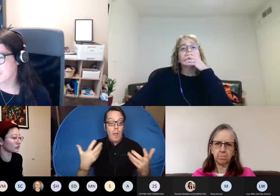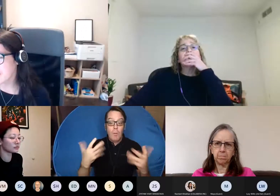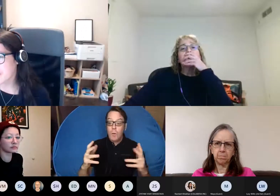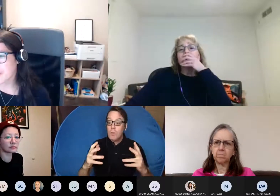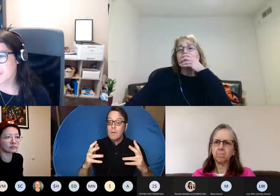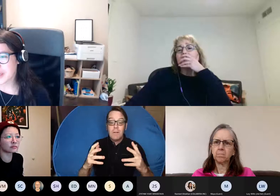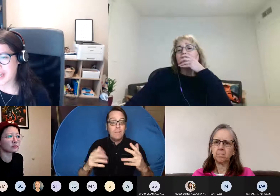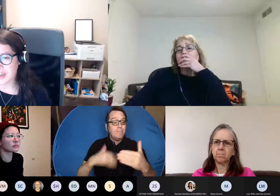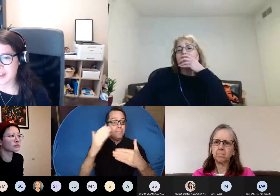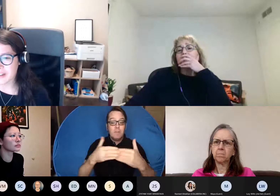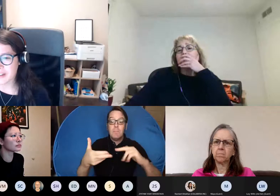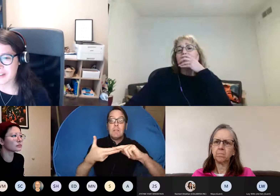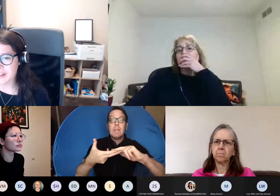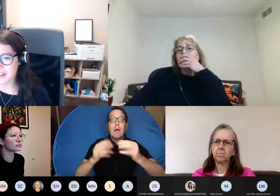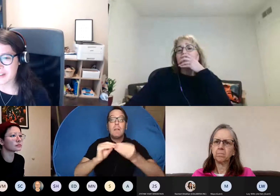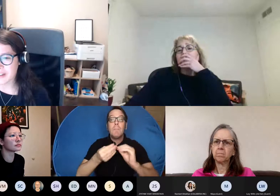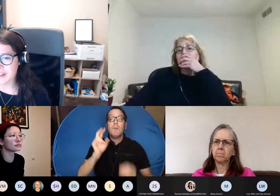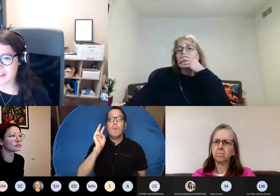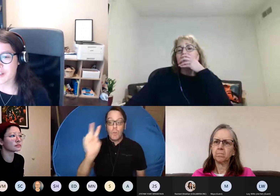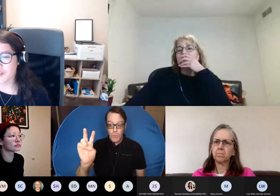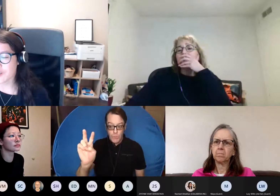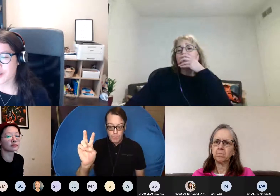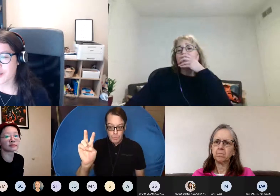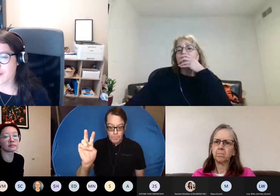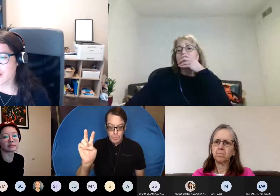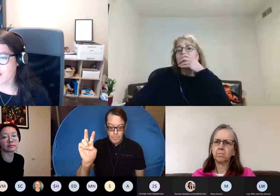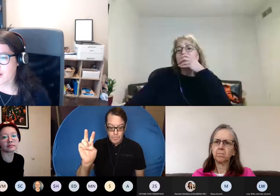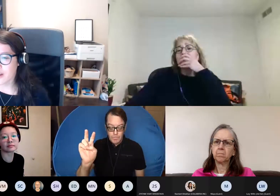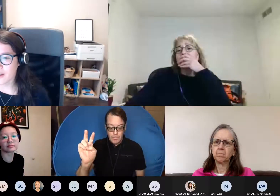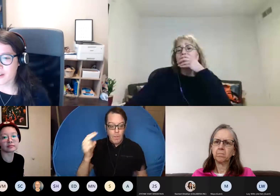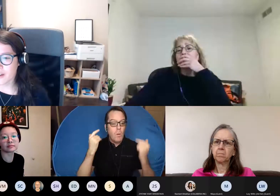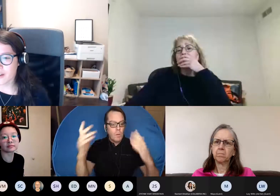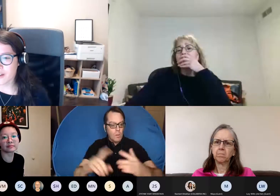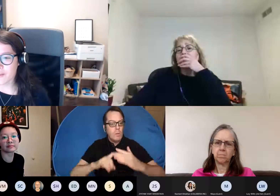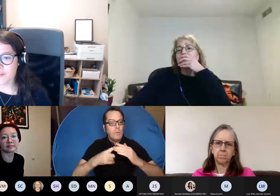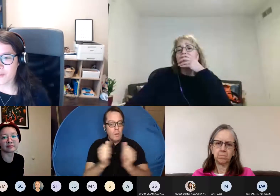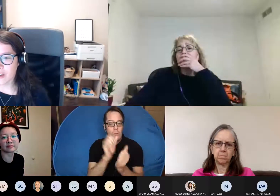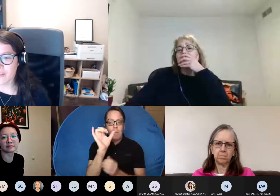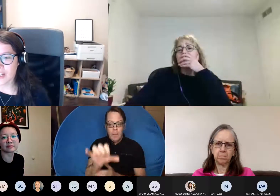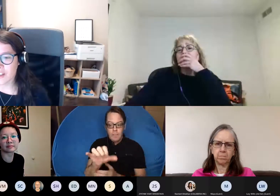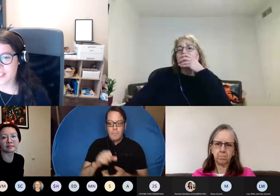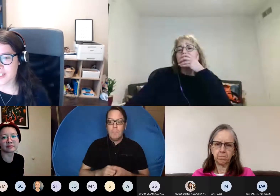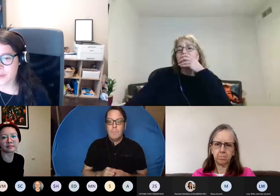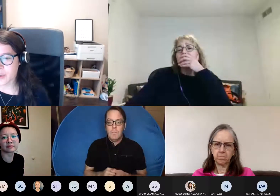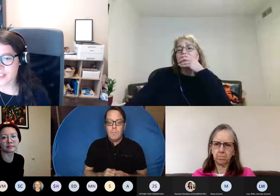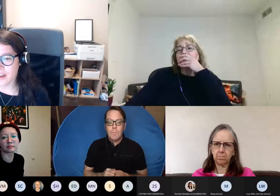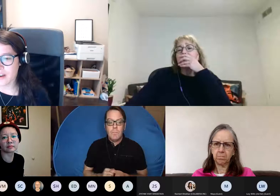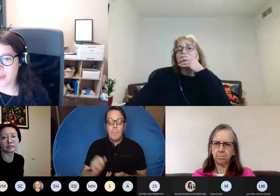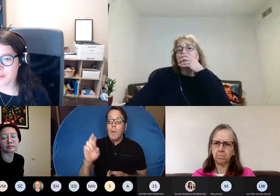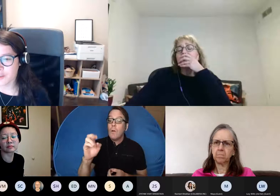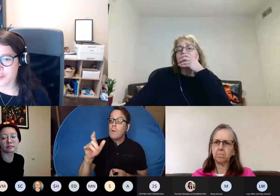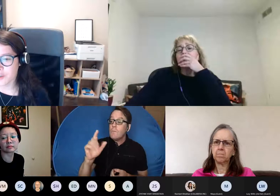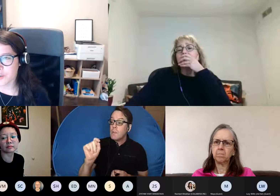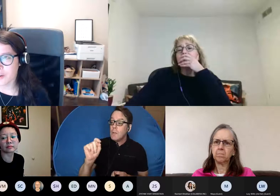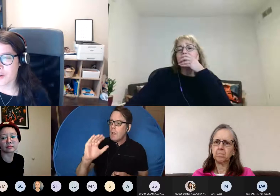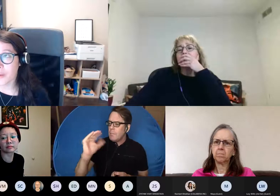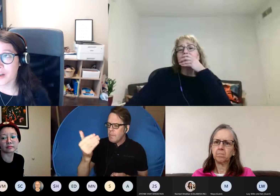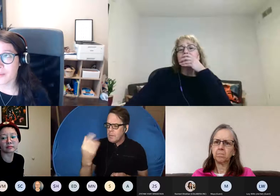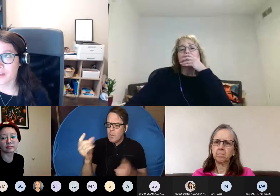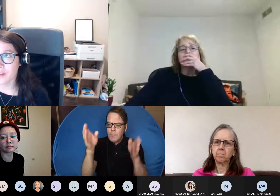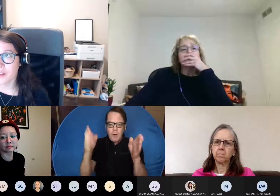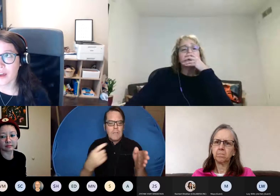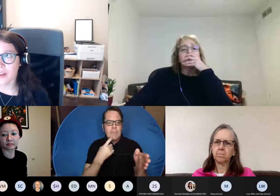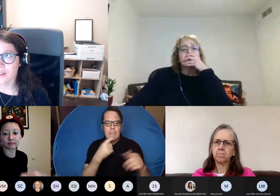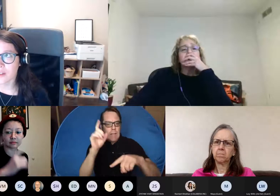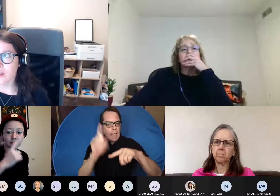slide 2, but we can start there. Ravneet, it looks like someone is unable to